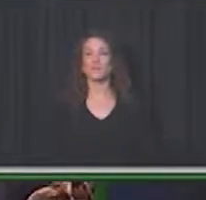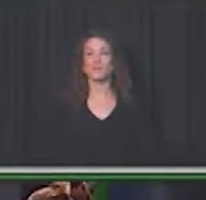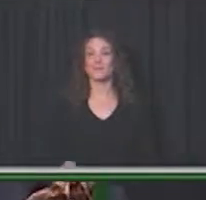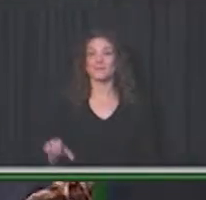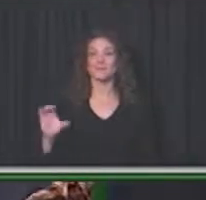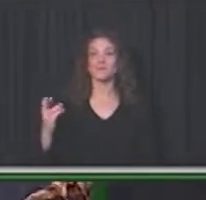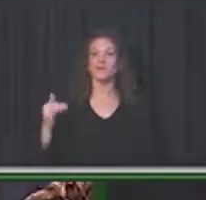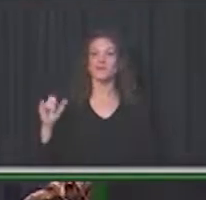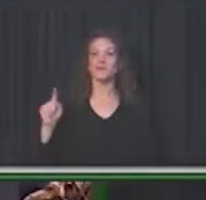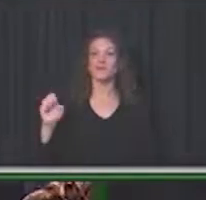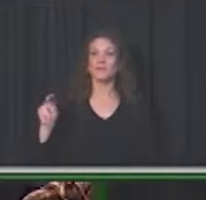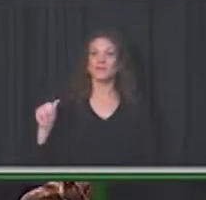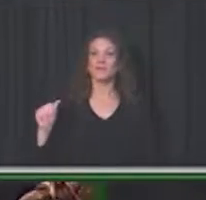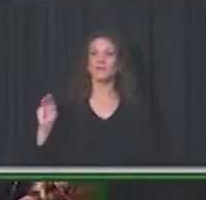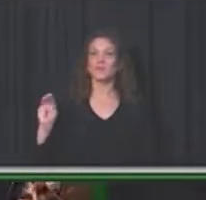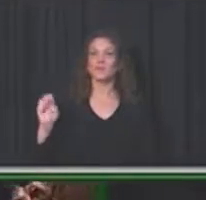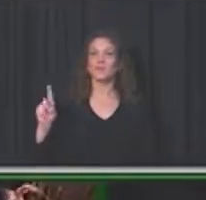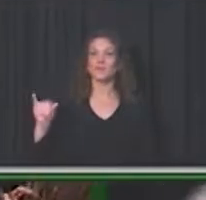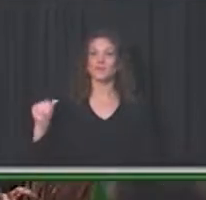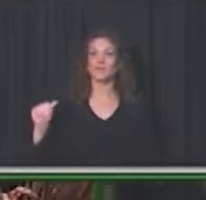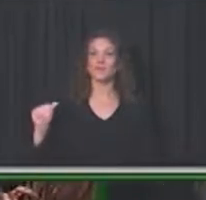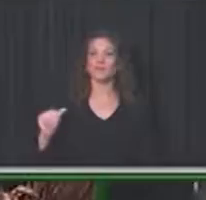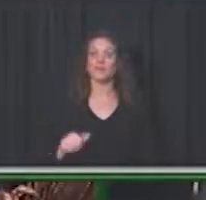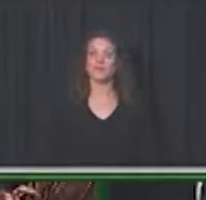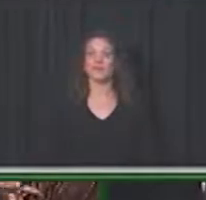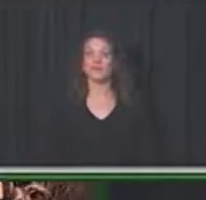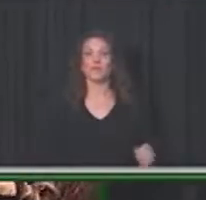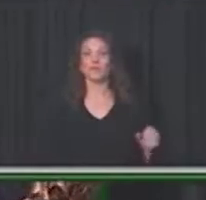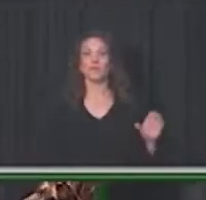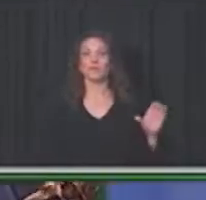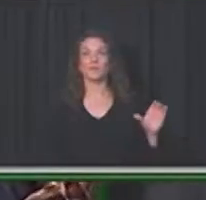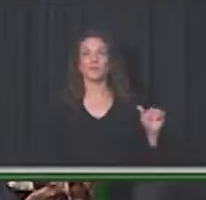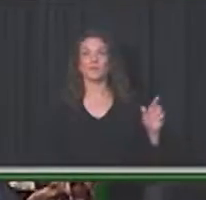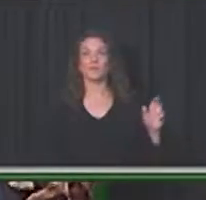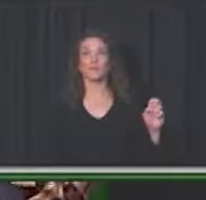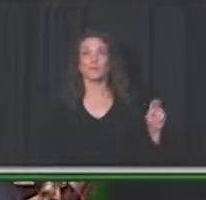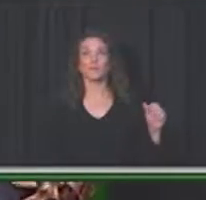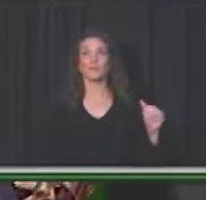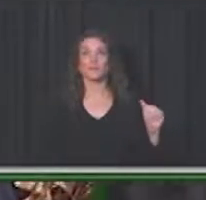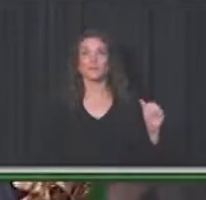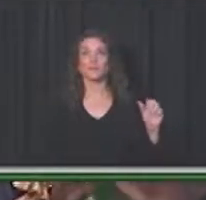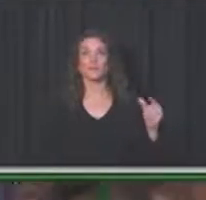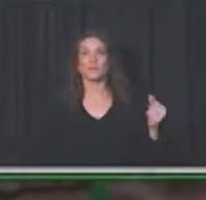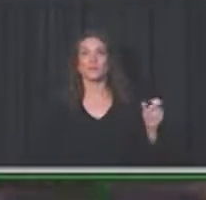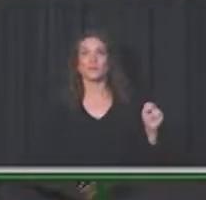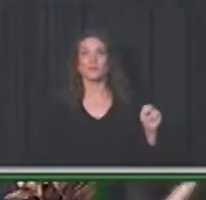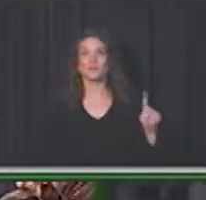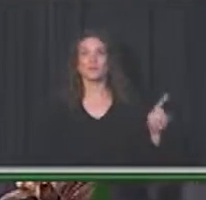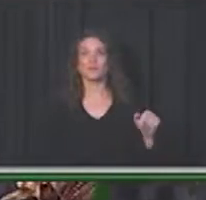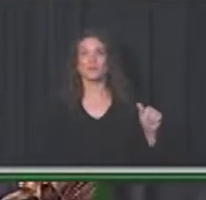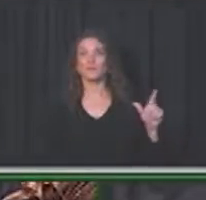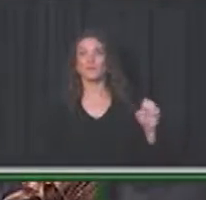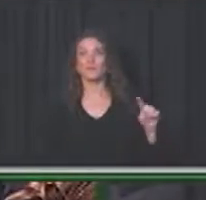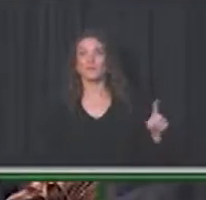Christina Medina. Karina Mendoza Gonzalez.